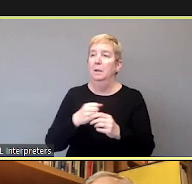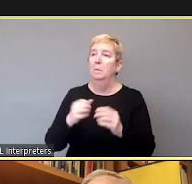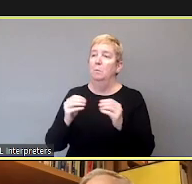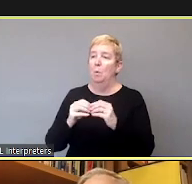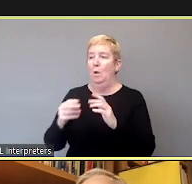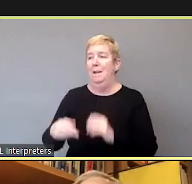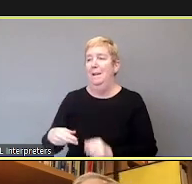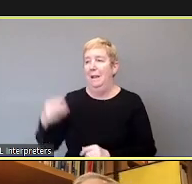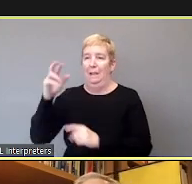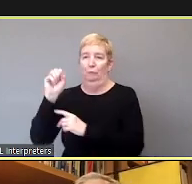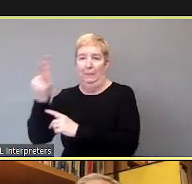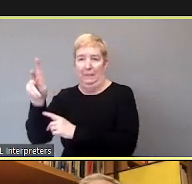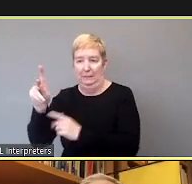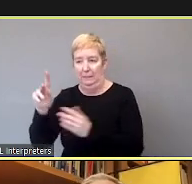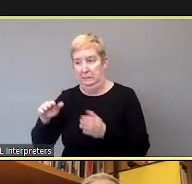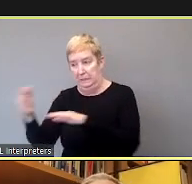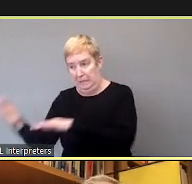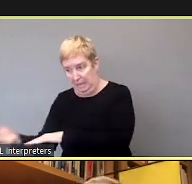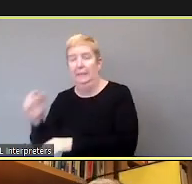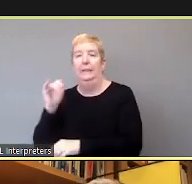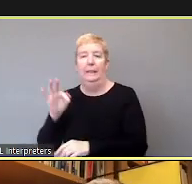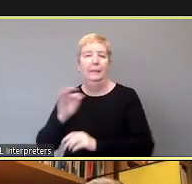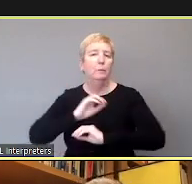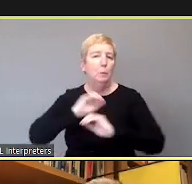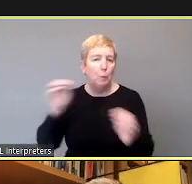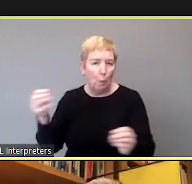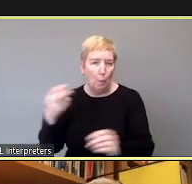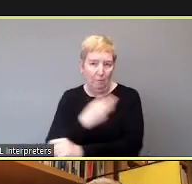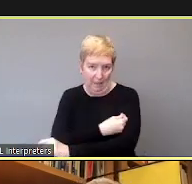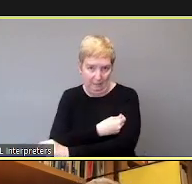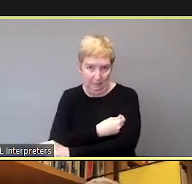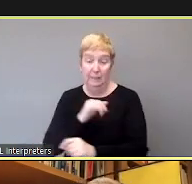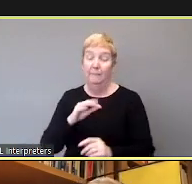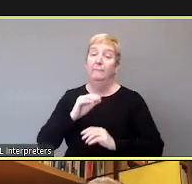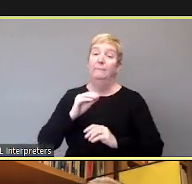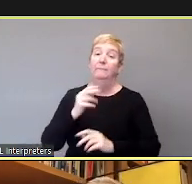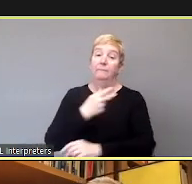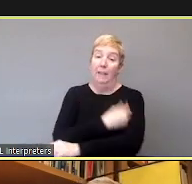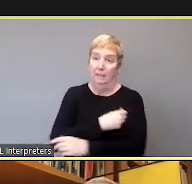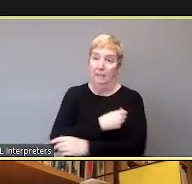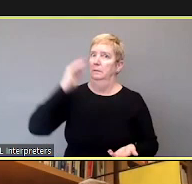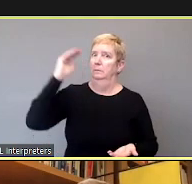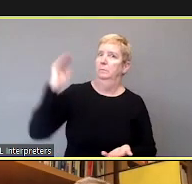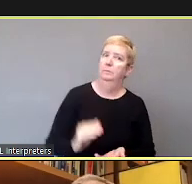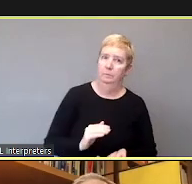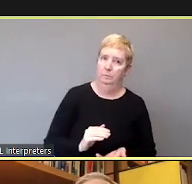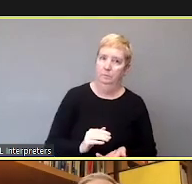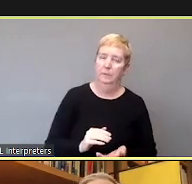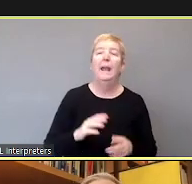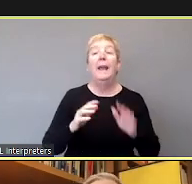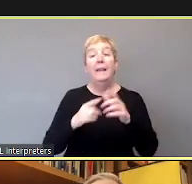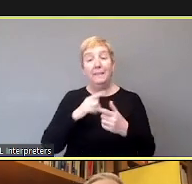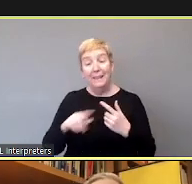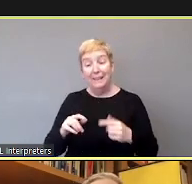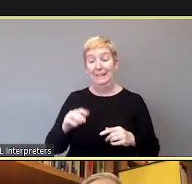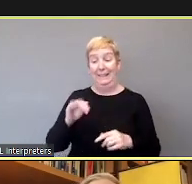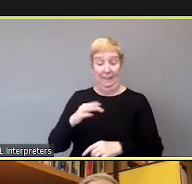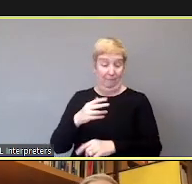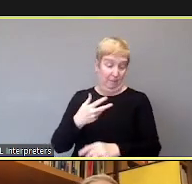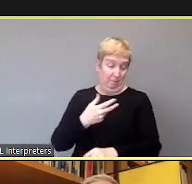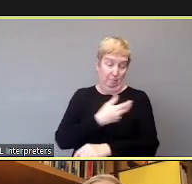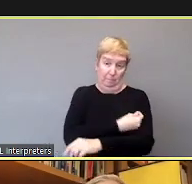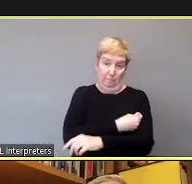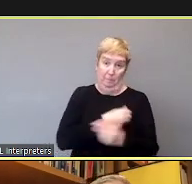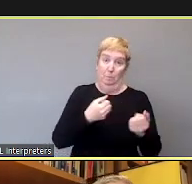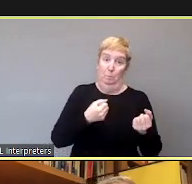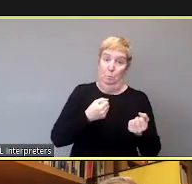from COVID in the unvaccinated than the vaccinated without a booster, and then 6 times higher from that group